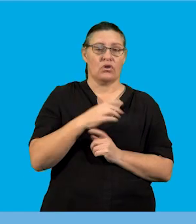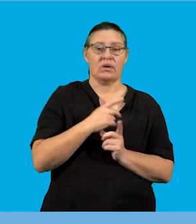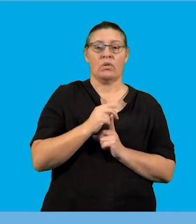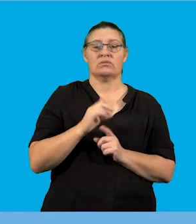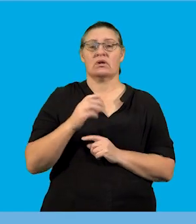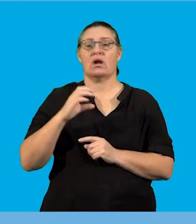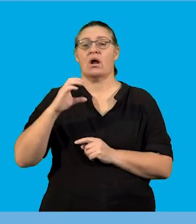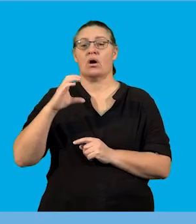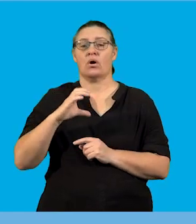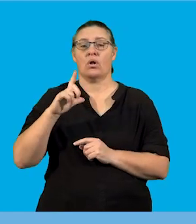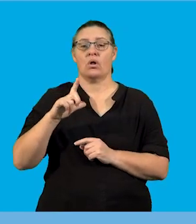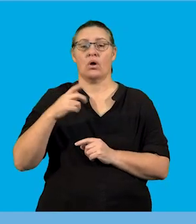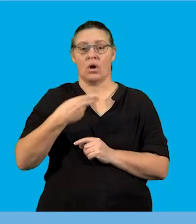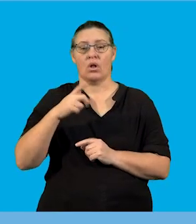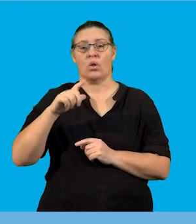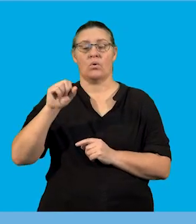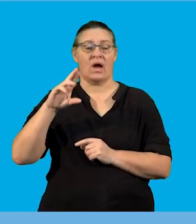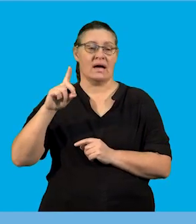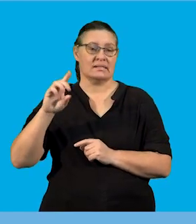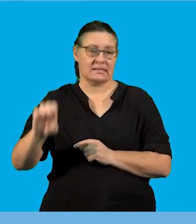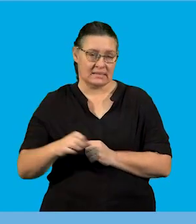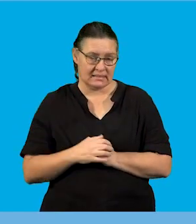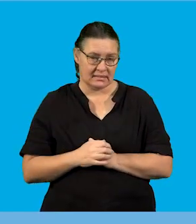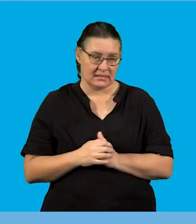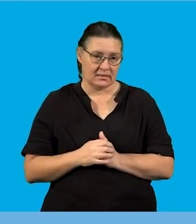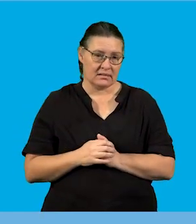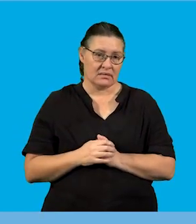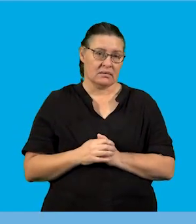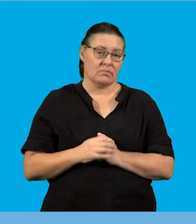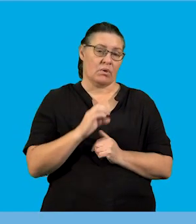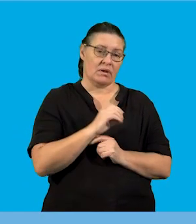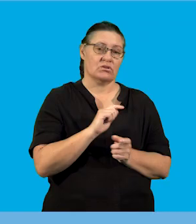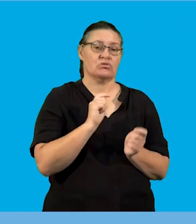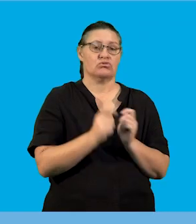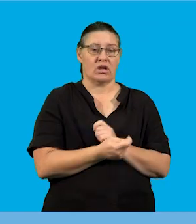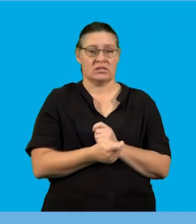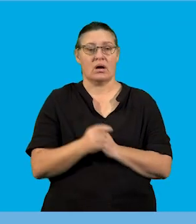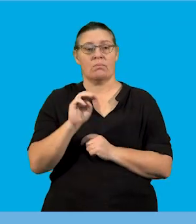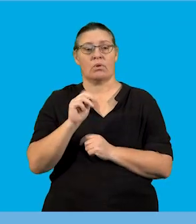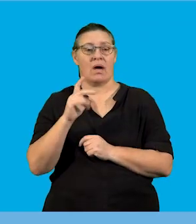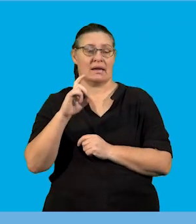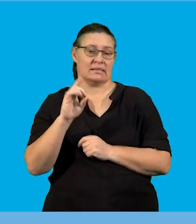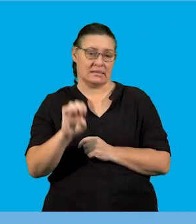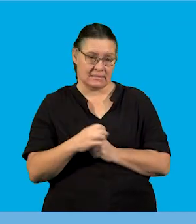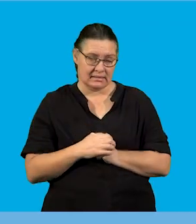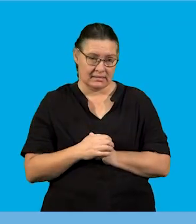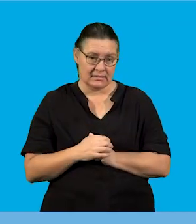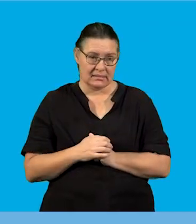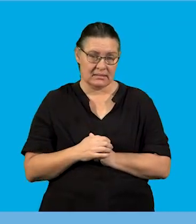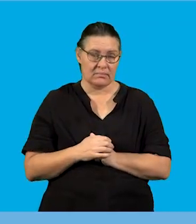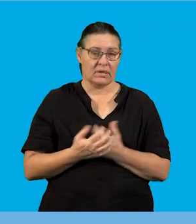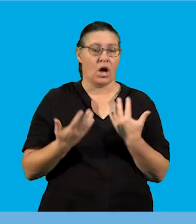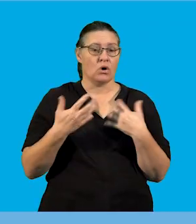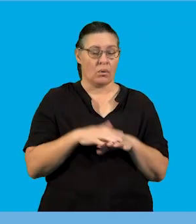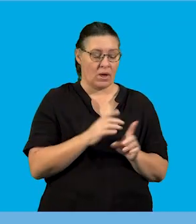going to change to oxide, whereas chlorine is going to change to chloride, whereas bromine is going to change to bromide. So